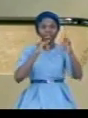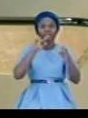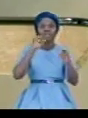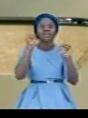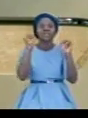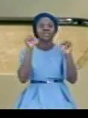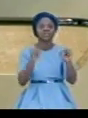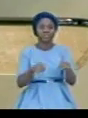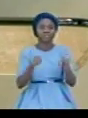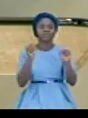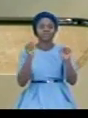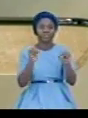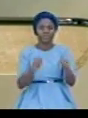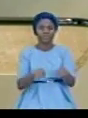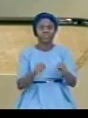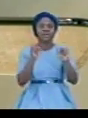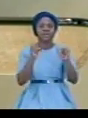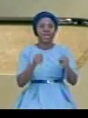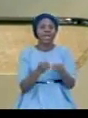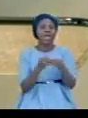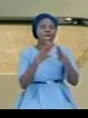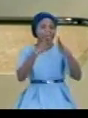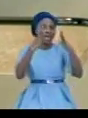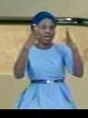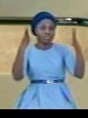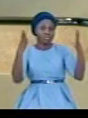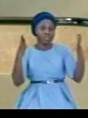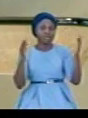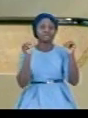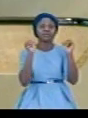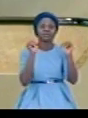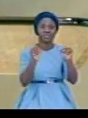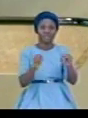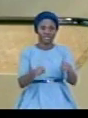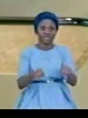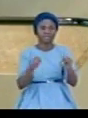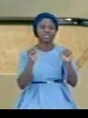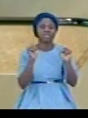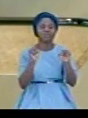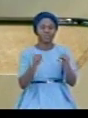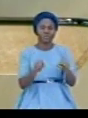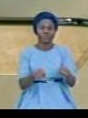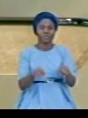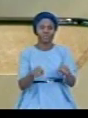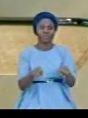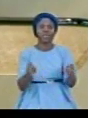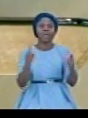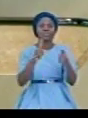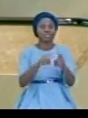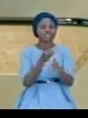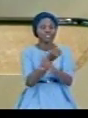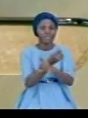Him. Able, able, abundantly able